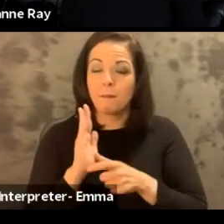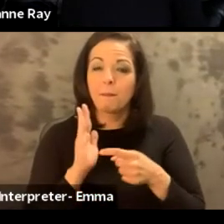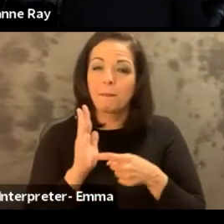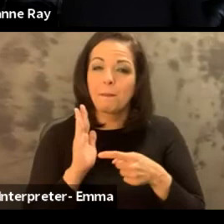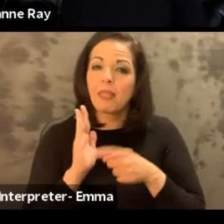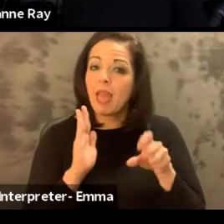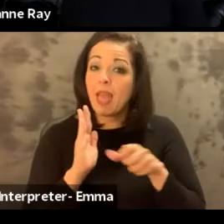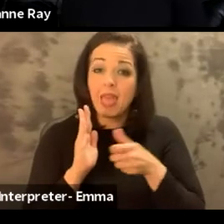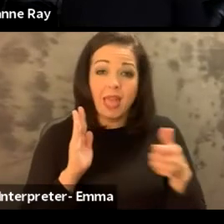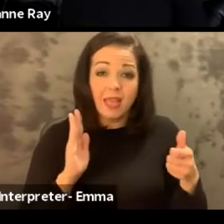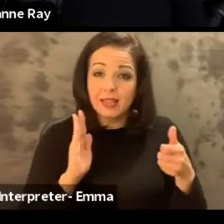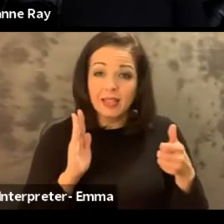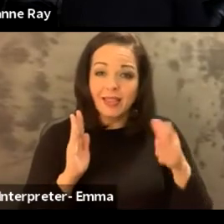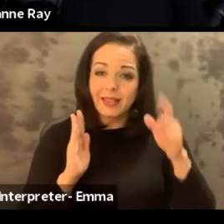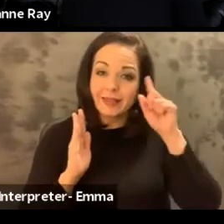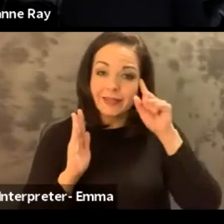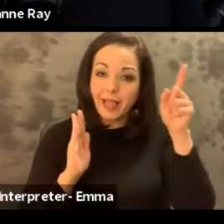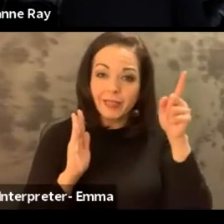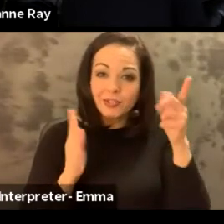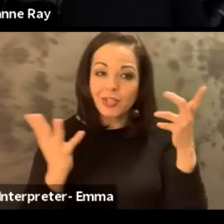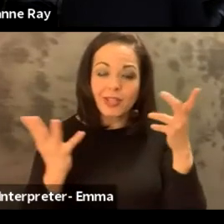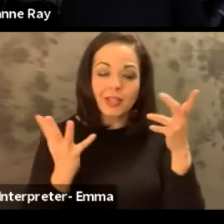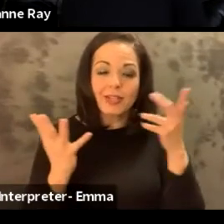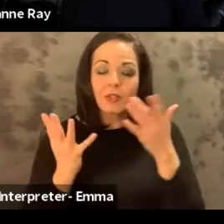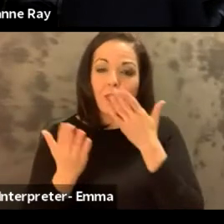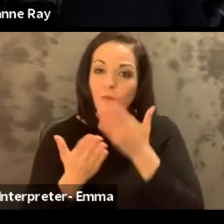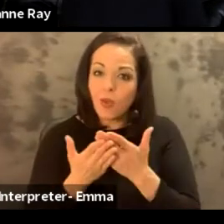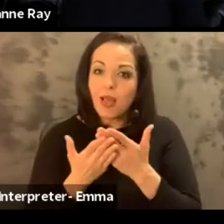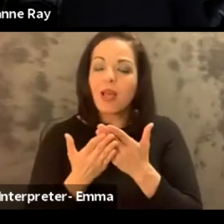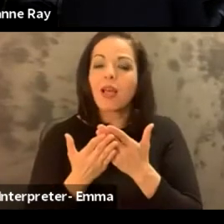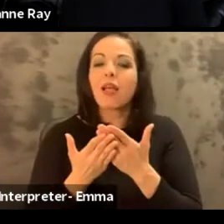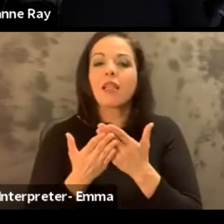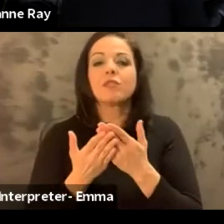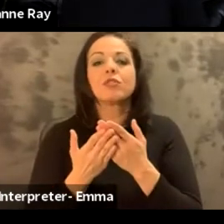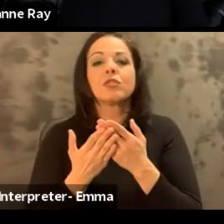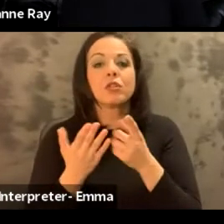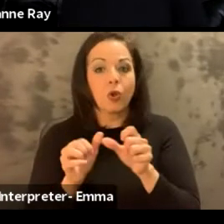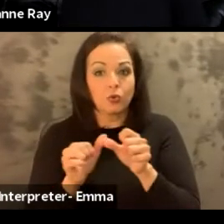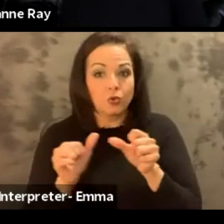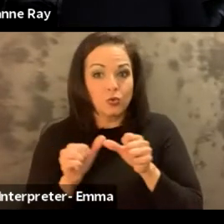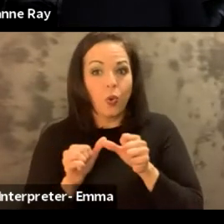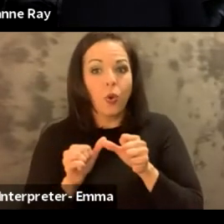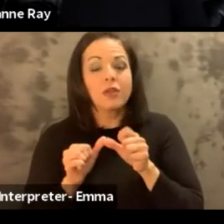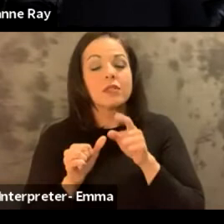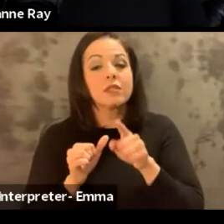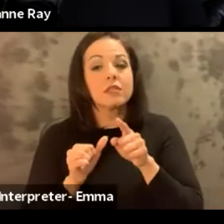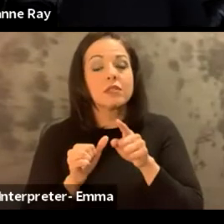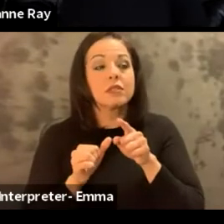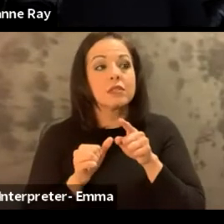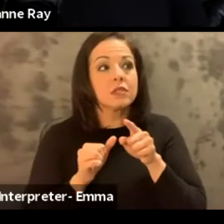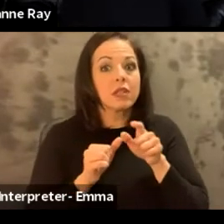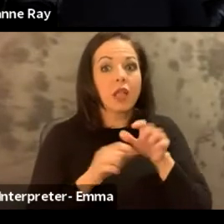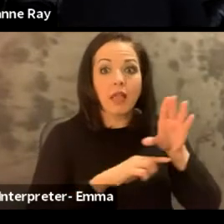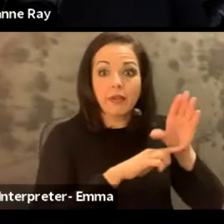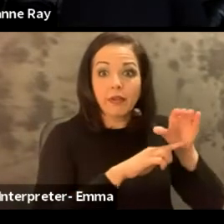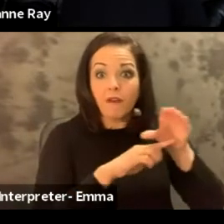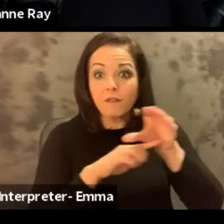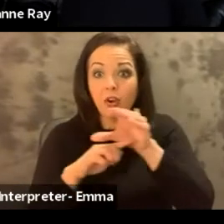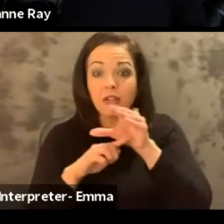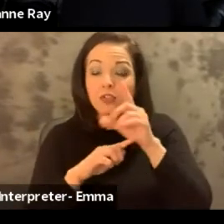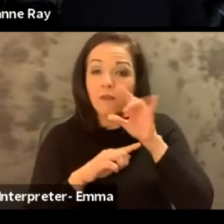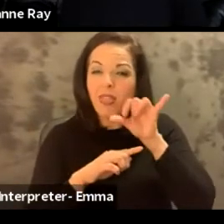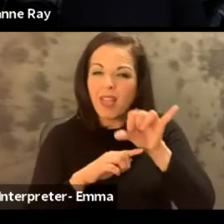any intelligent, you know, well-sourced coverage of the local arts scene is really important right